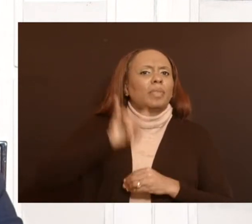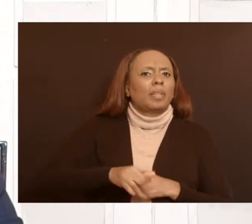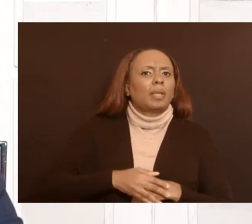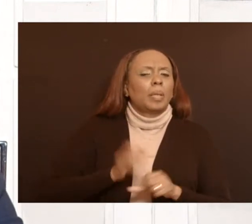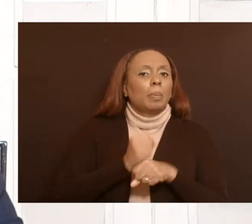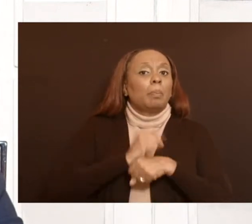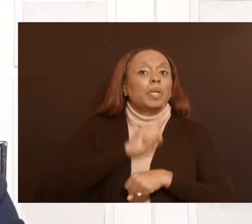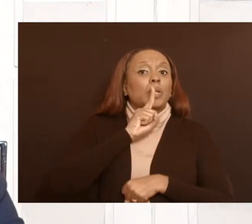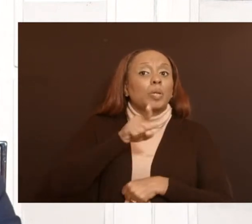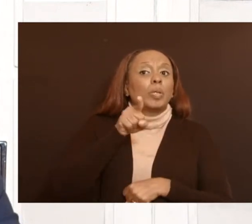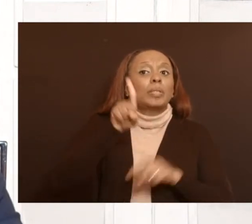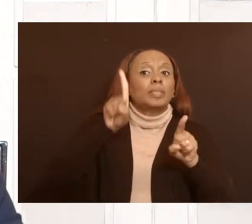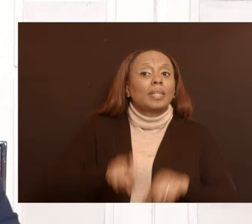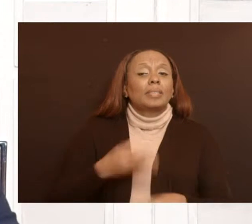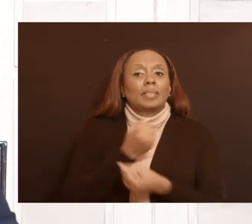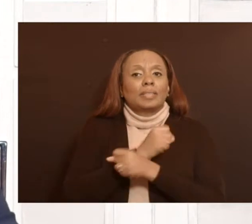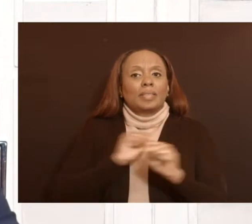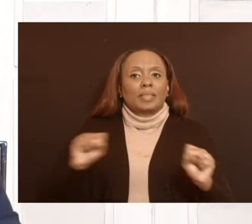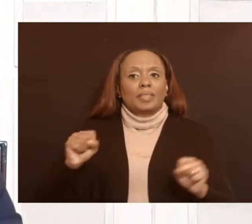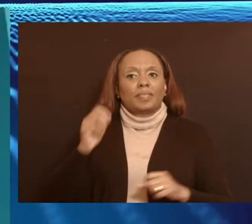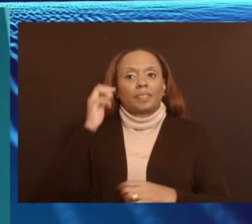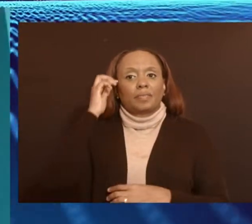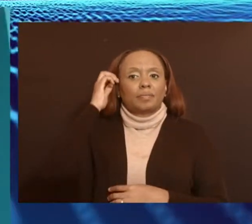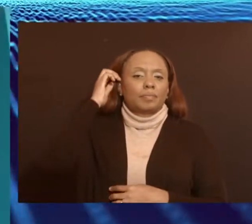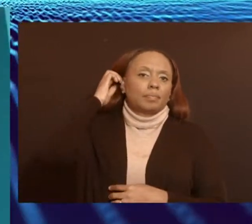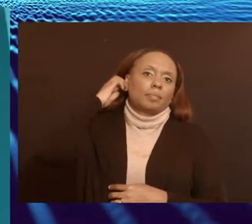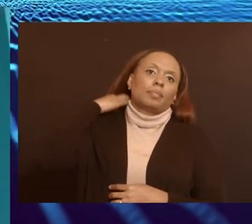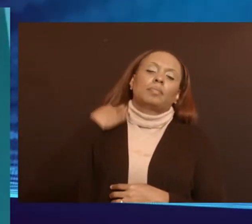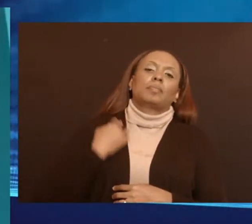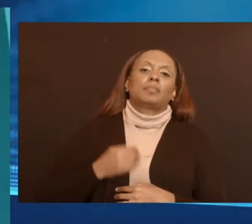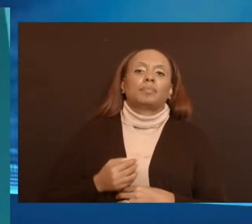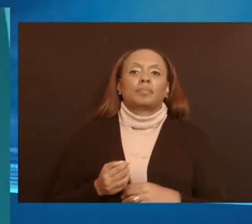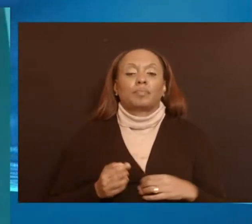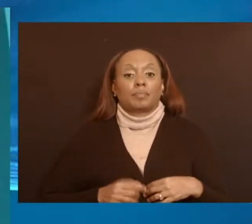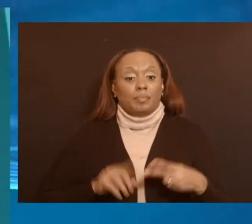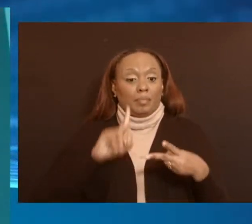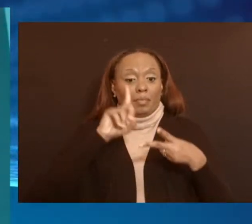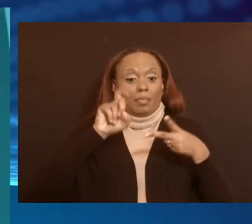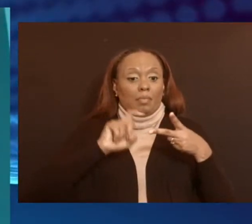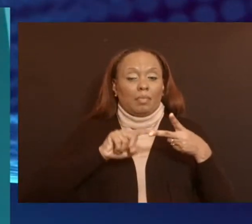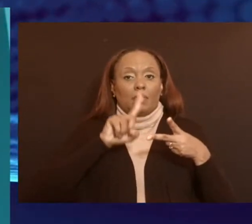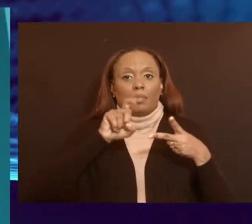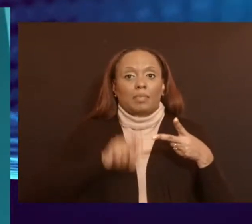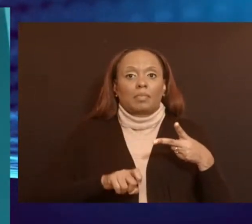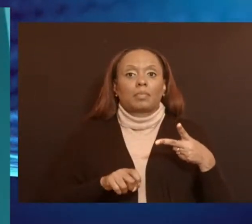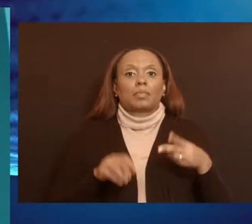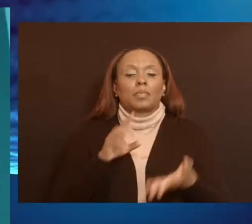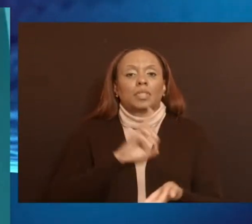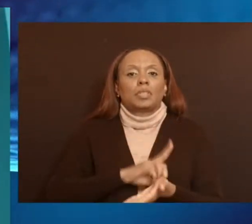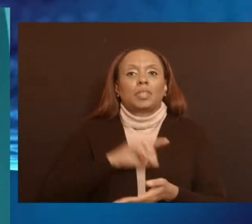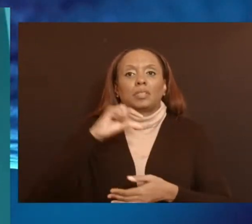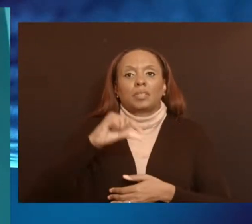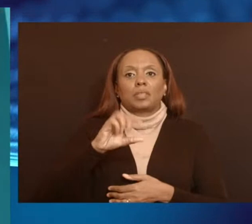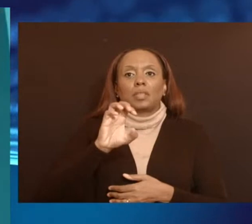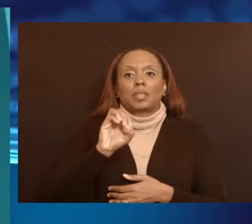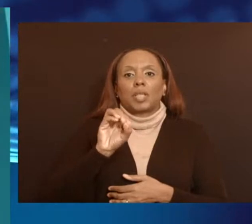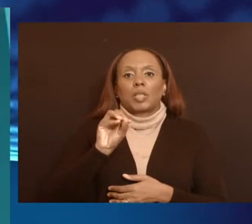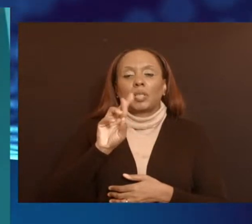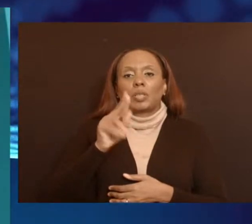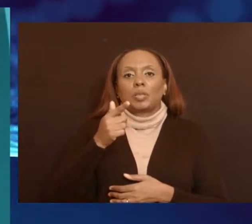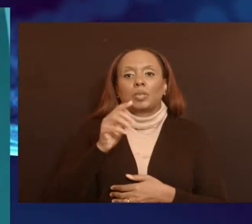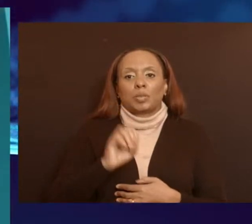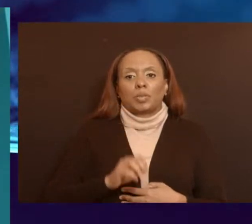point. And my question for Dr. George. Dr. George, the minister would have just made reference to over 100 people